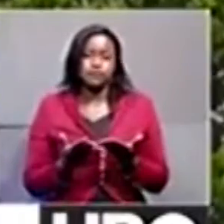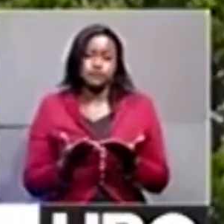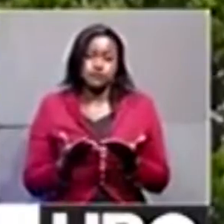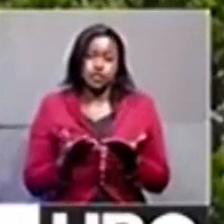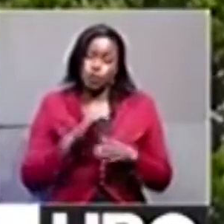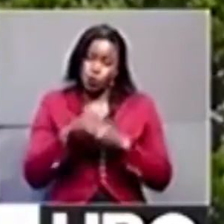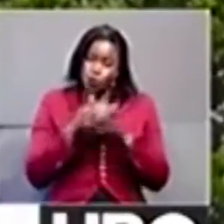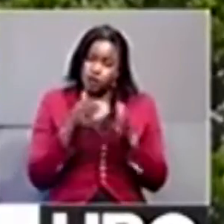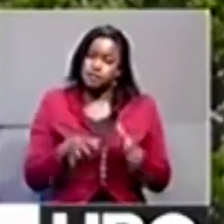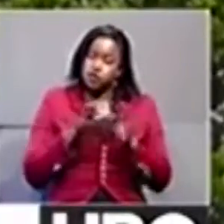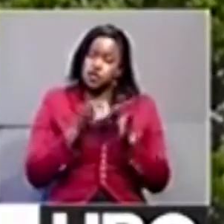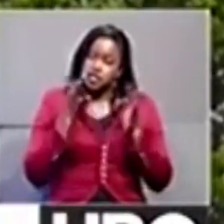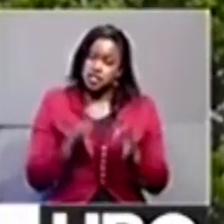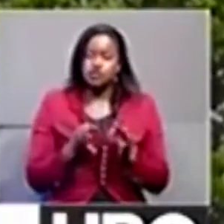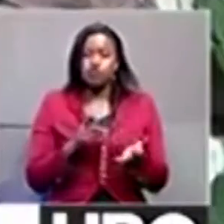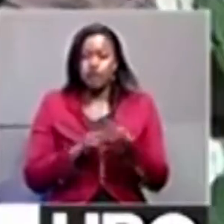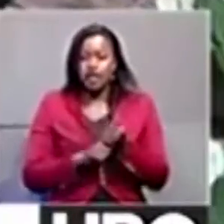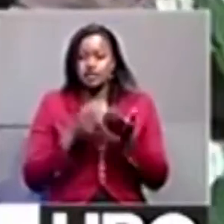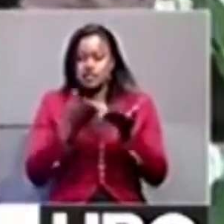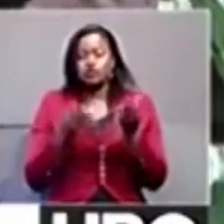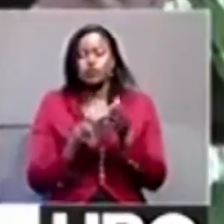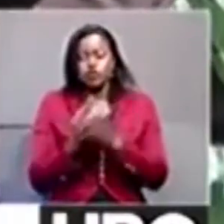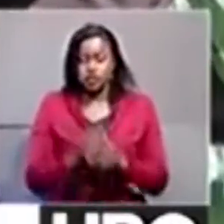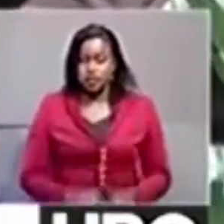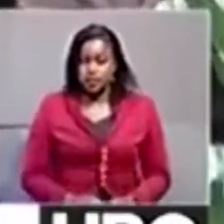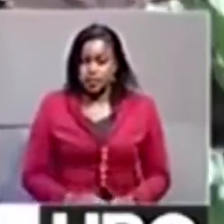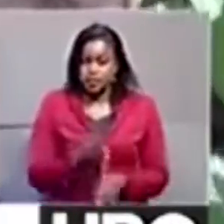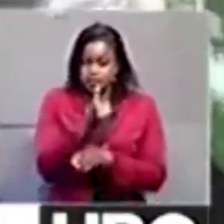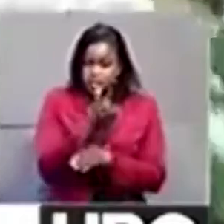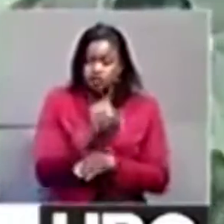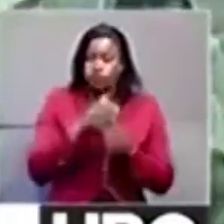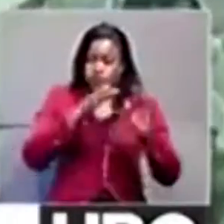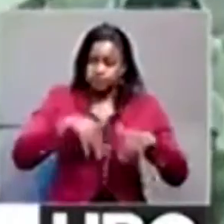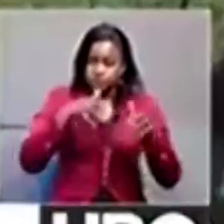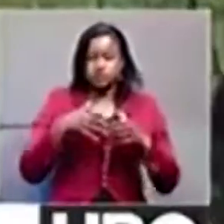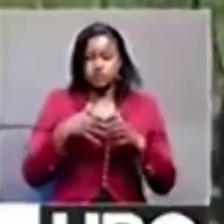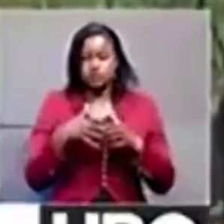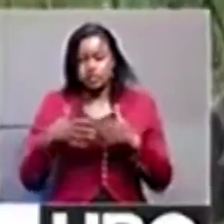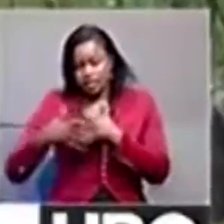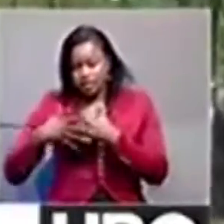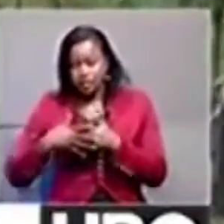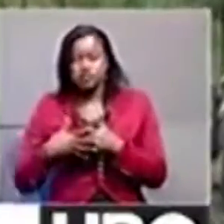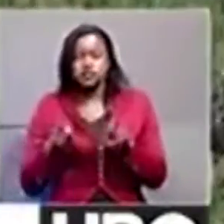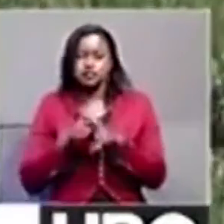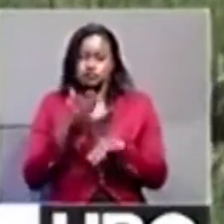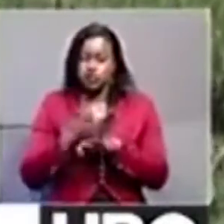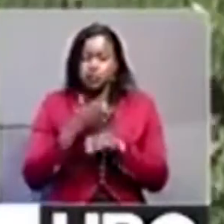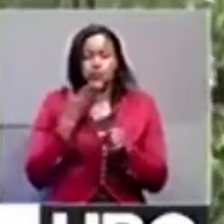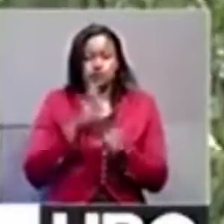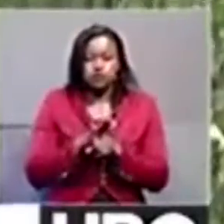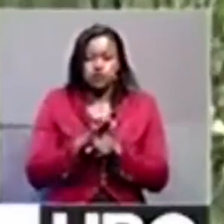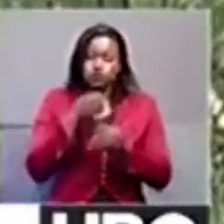to be able to grab these opportunities. The Ministry of Agriculture, Animal Industry and Fisheries promises to fulfill